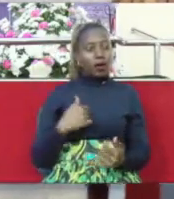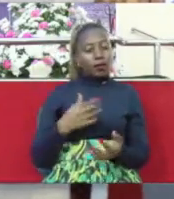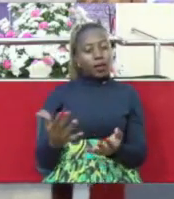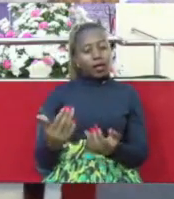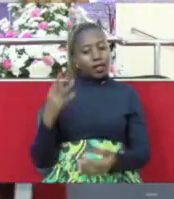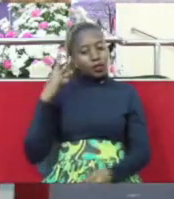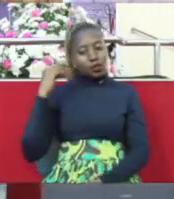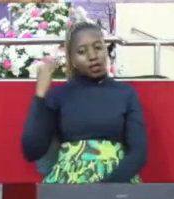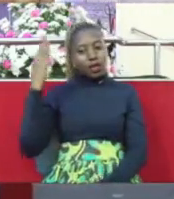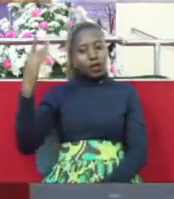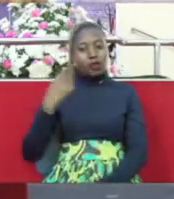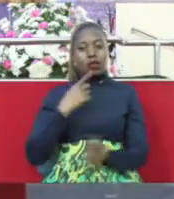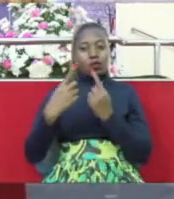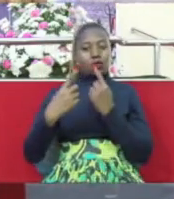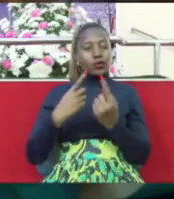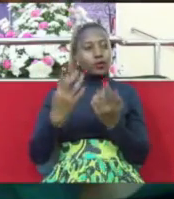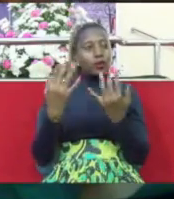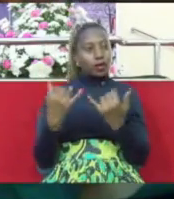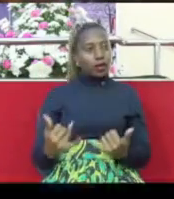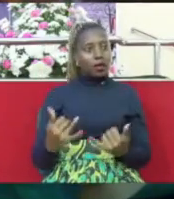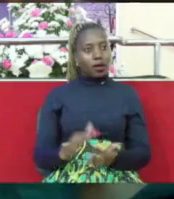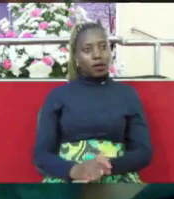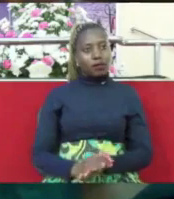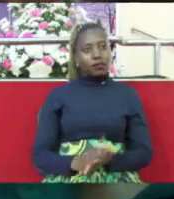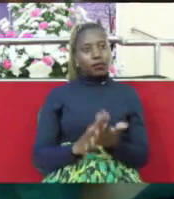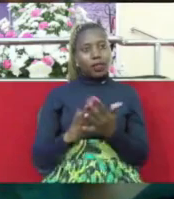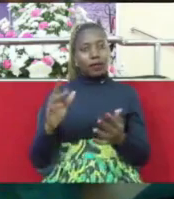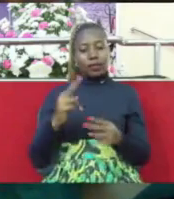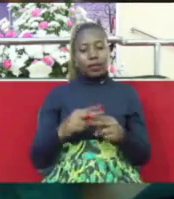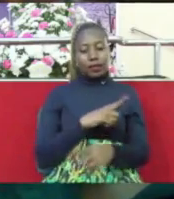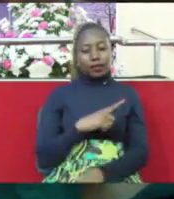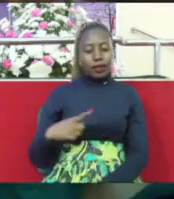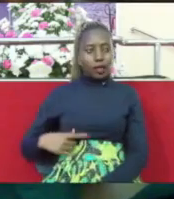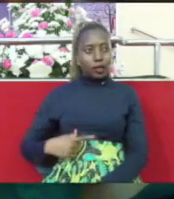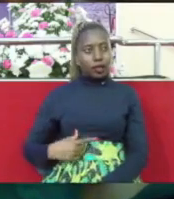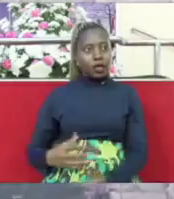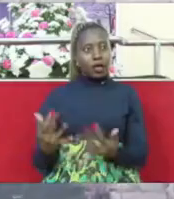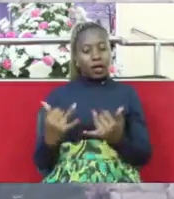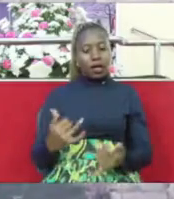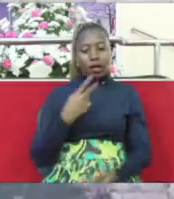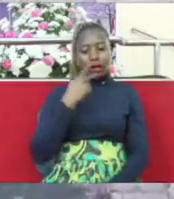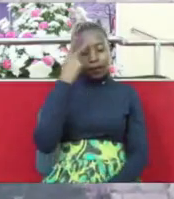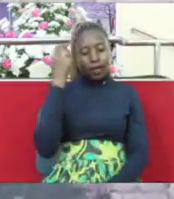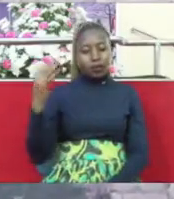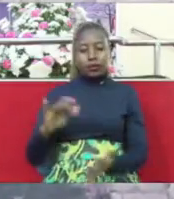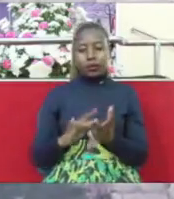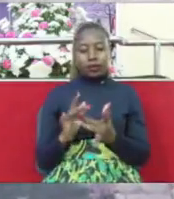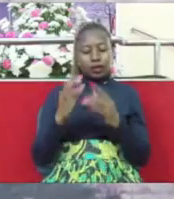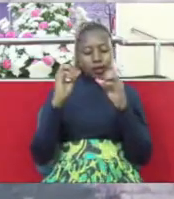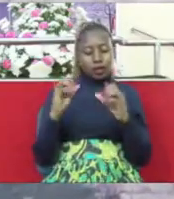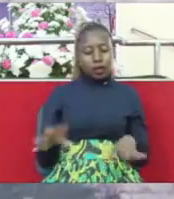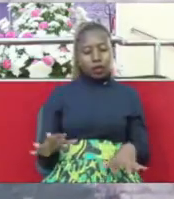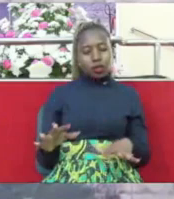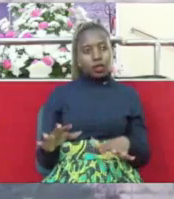kukusikia ukiongea sasa. Praise the name of the Lord. Bwana asifiwe. And so Mary and Joseph lost Jesus. Kwa hivyo Maria na Yusufu wakampoteza Yesu. And they lost him at